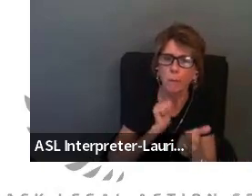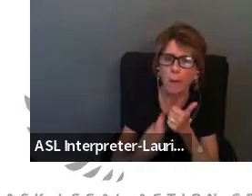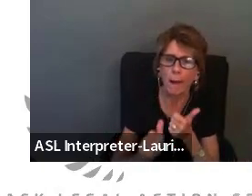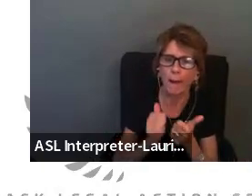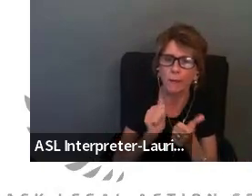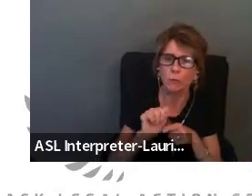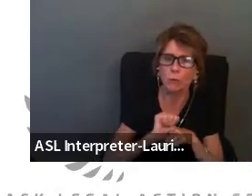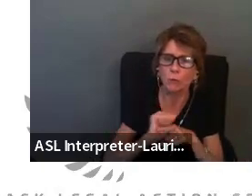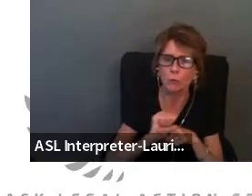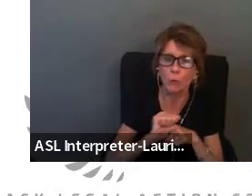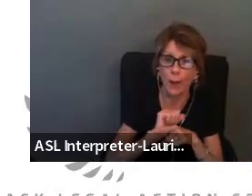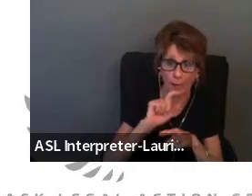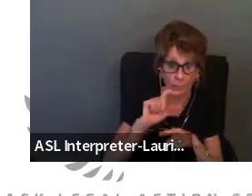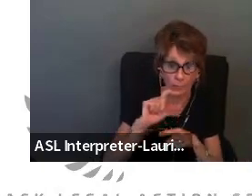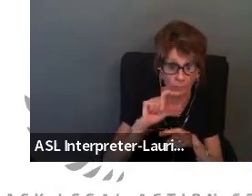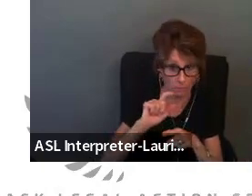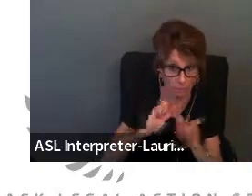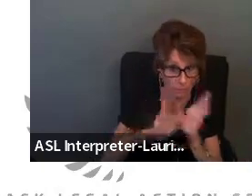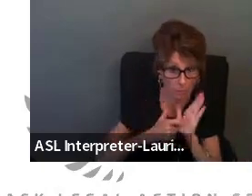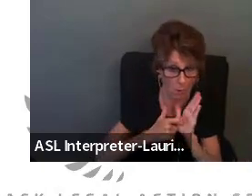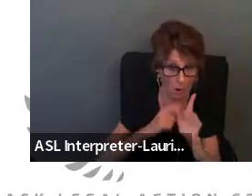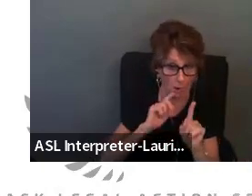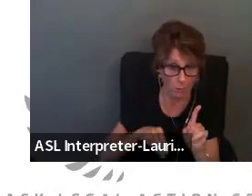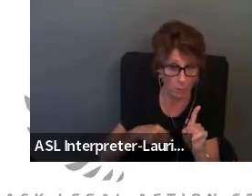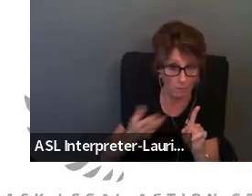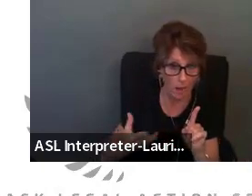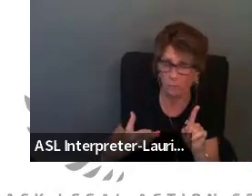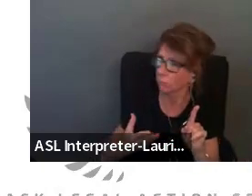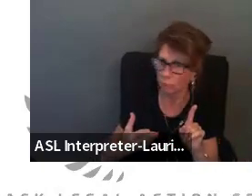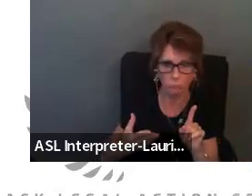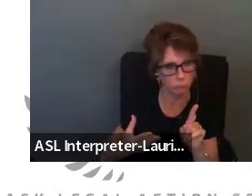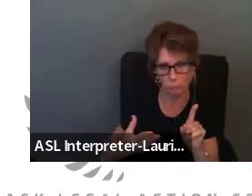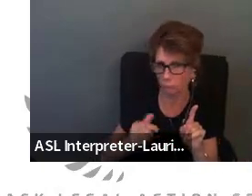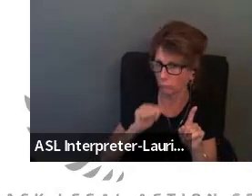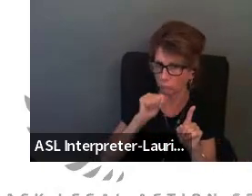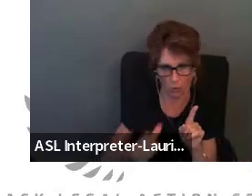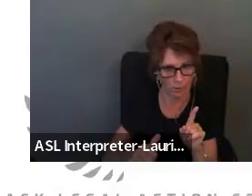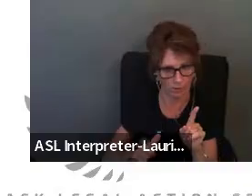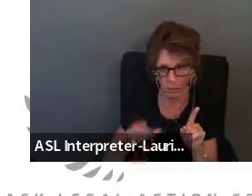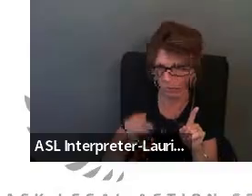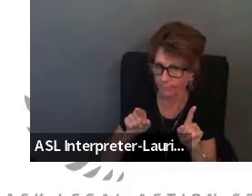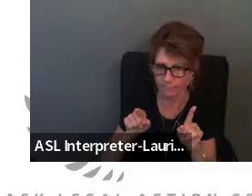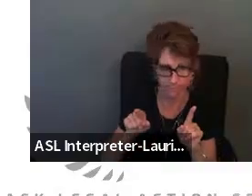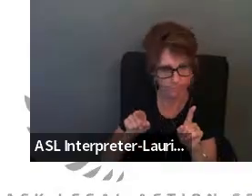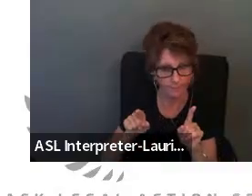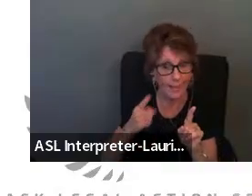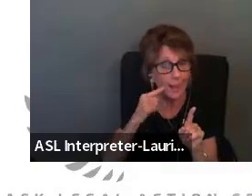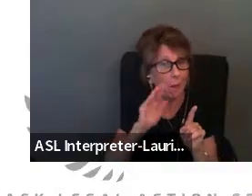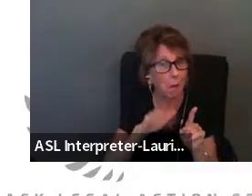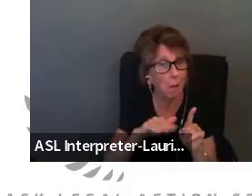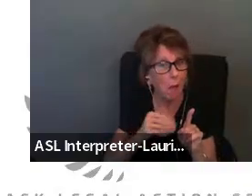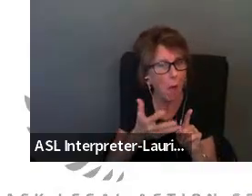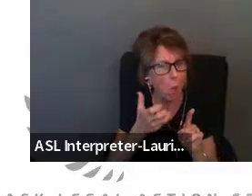is technically not required when it comes on to a service animal, but